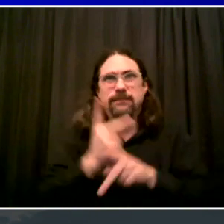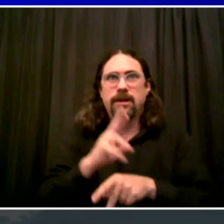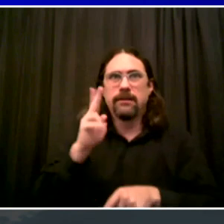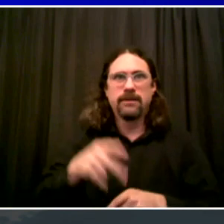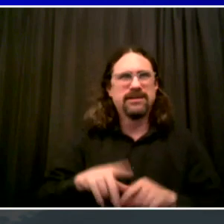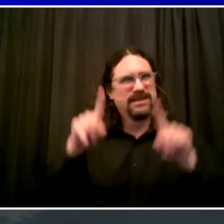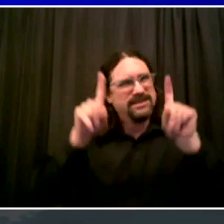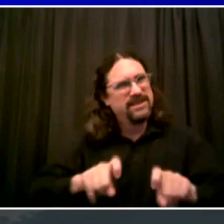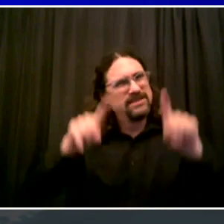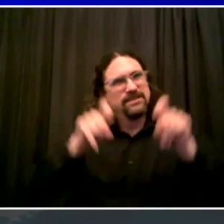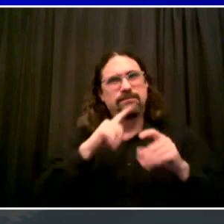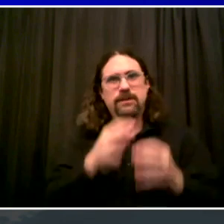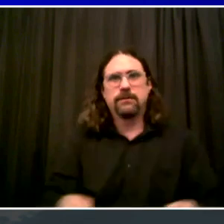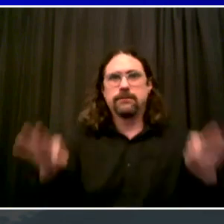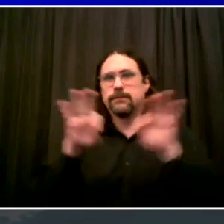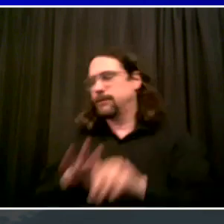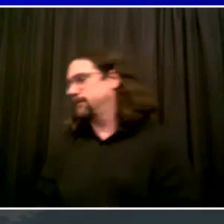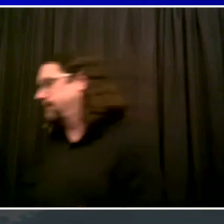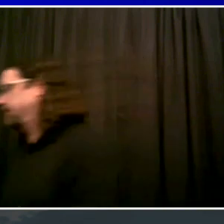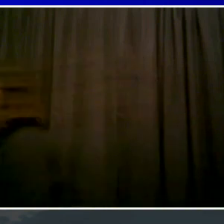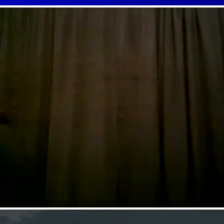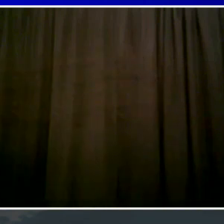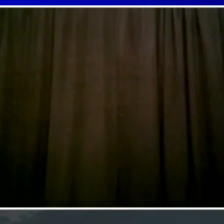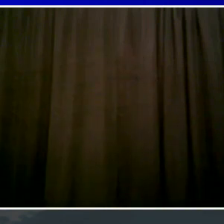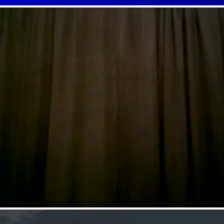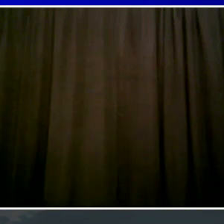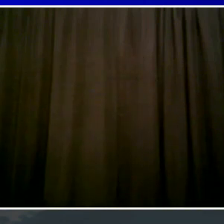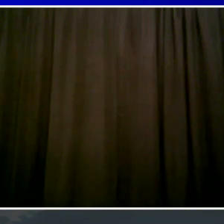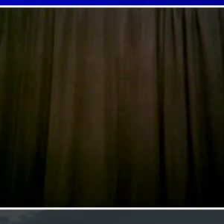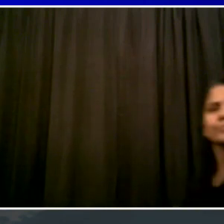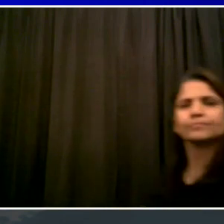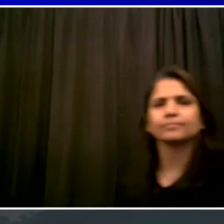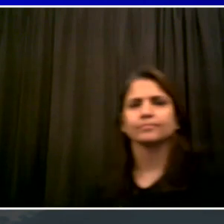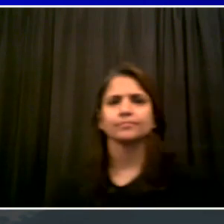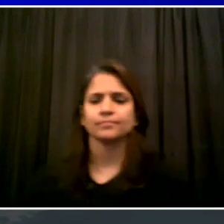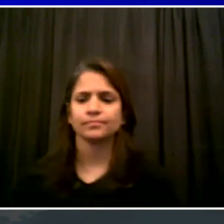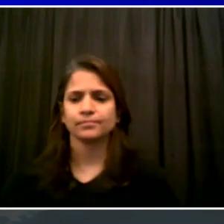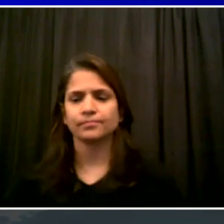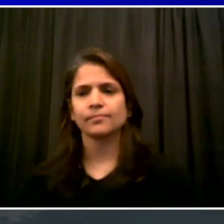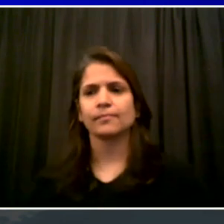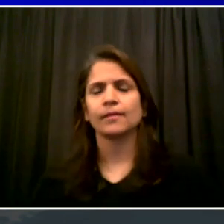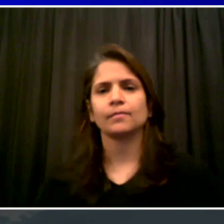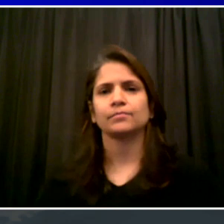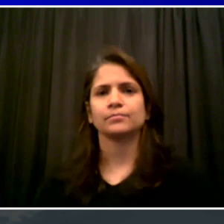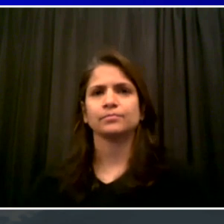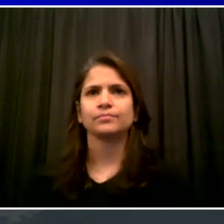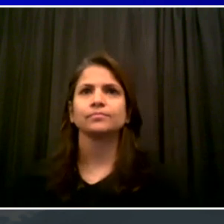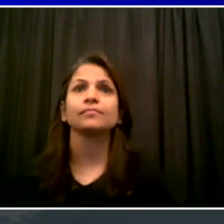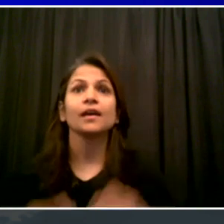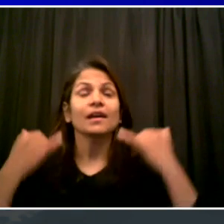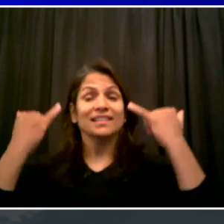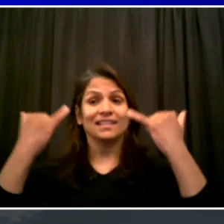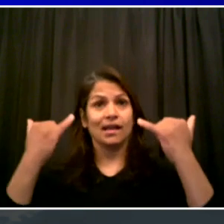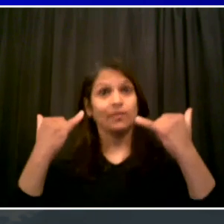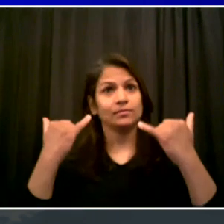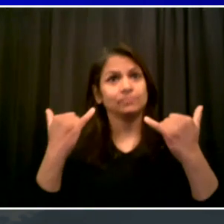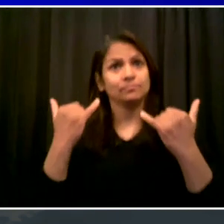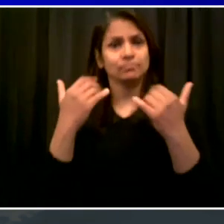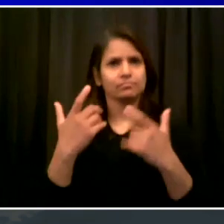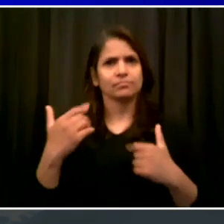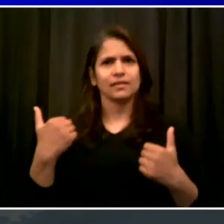Now, fighting disparity means focusing on the hardest hit